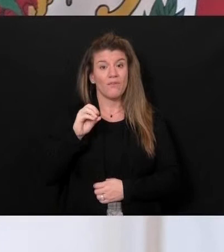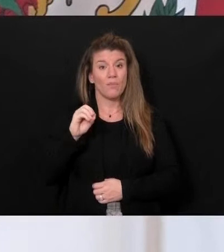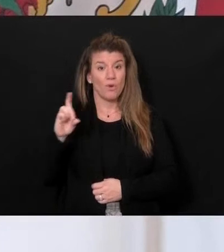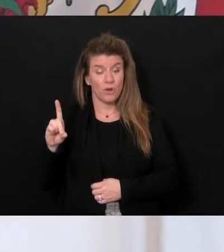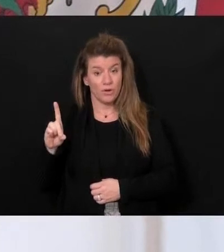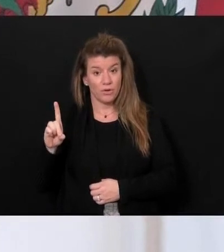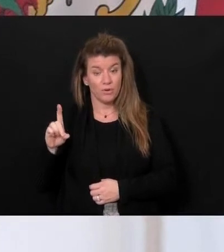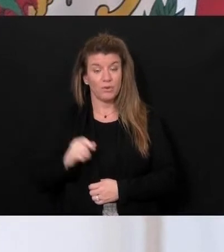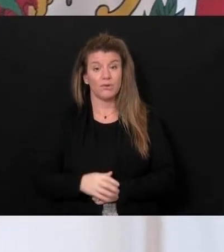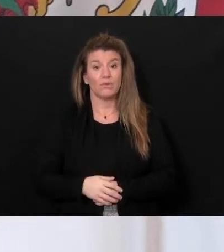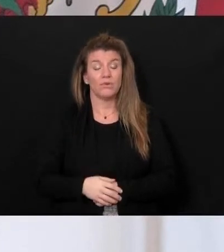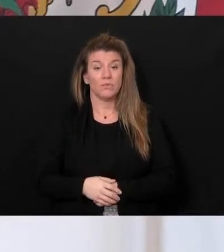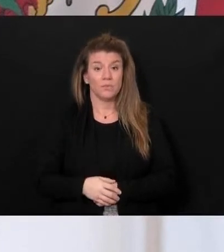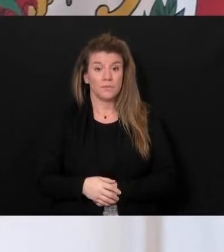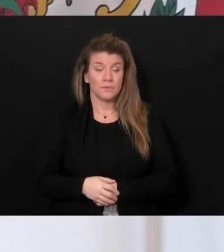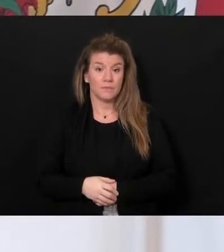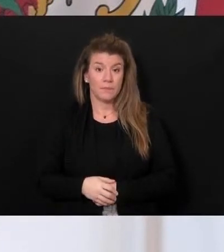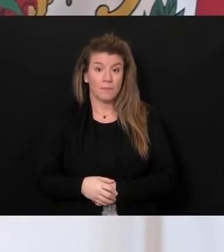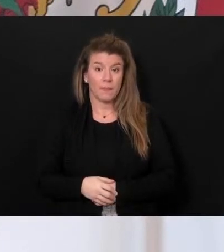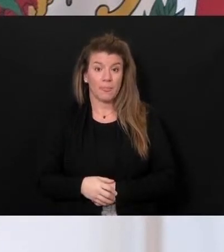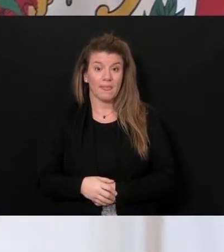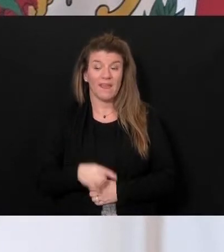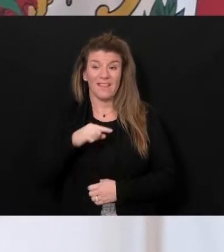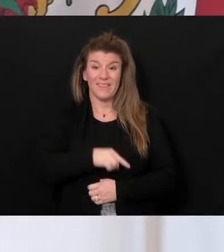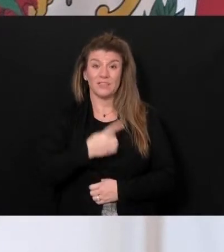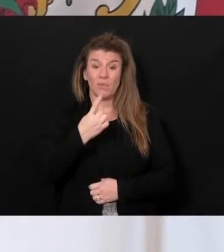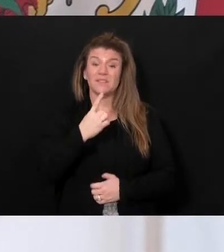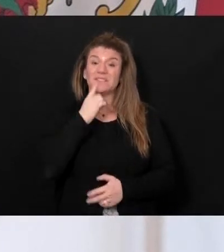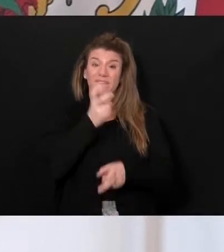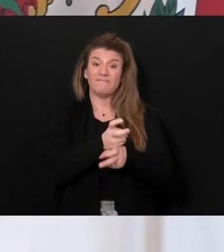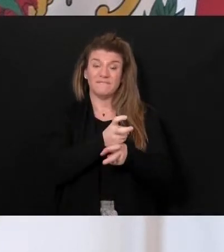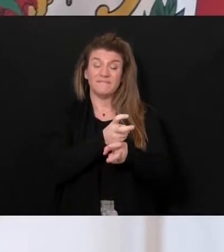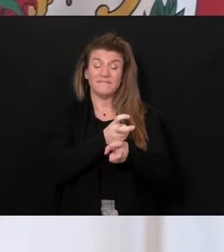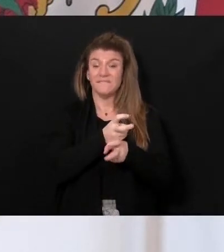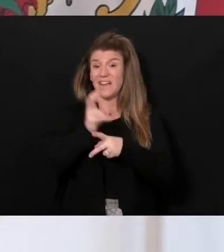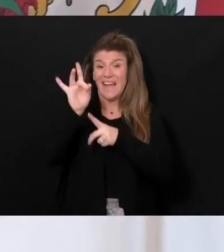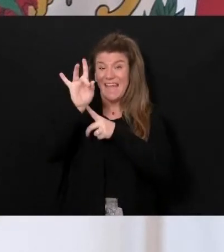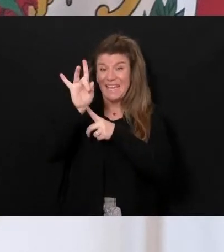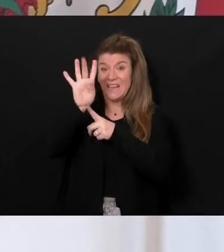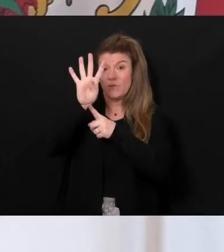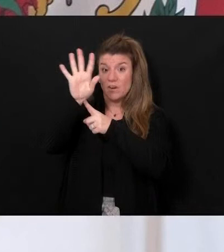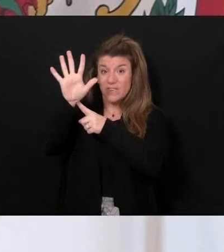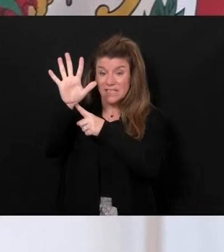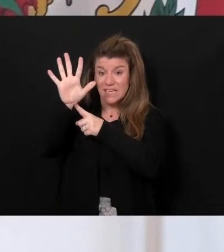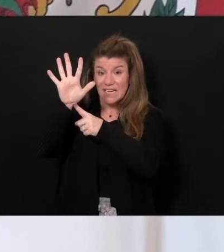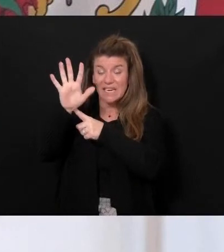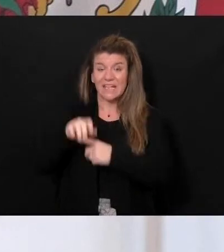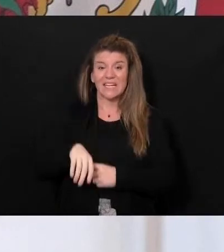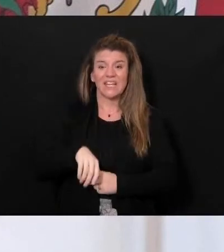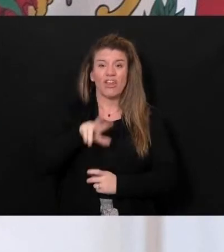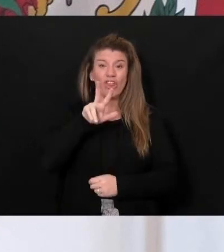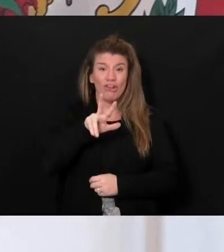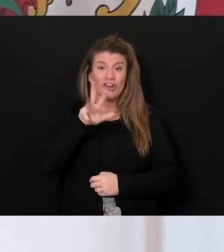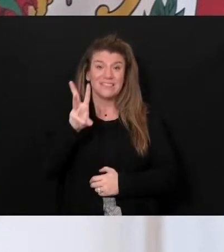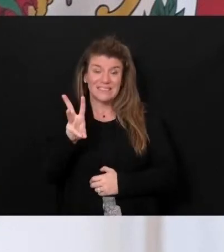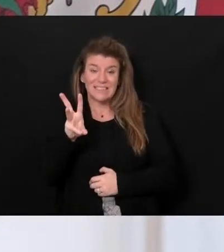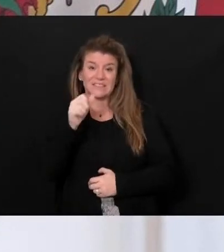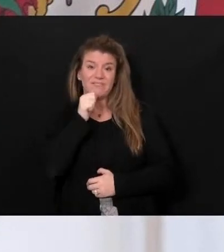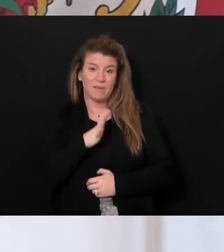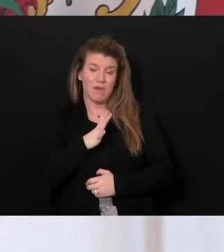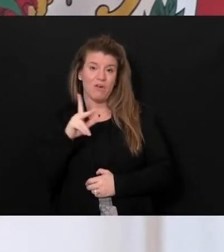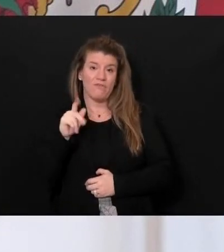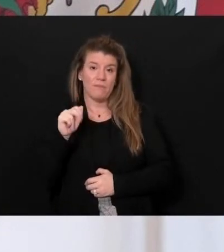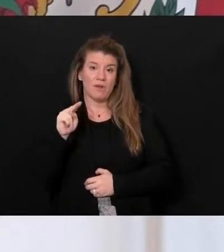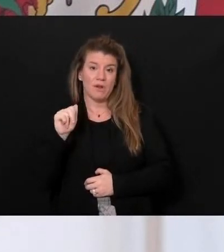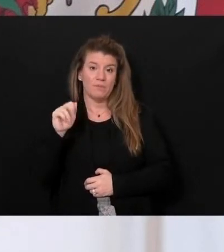County. This one's really tough. Our 1,845th death is a 36-year-old female from